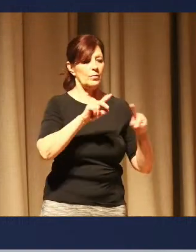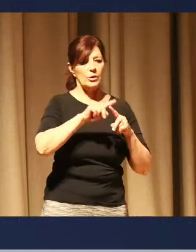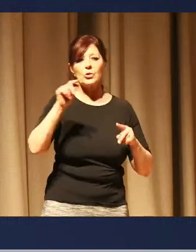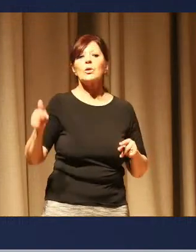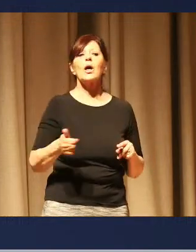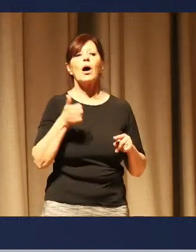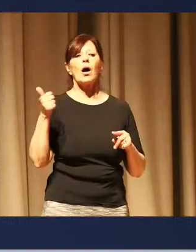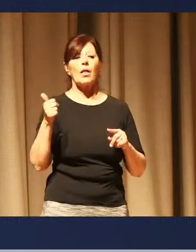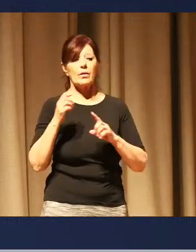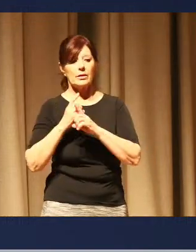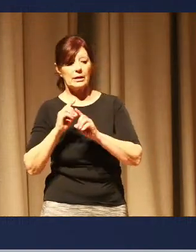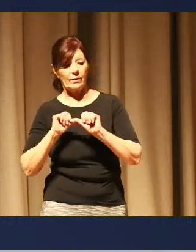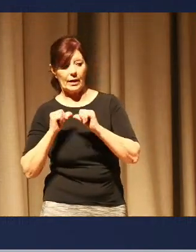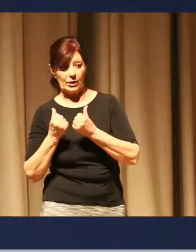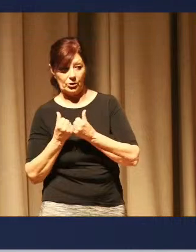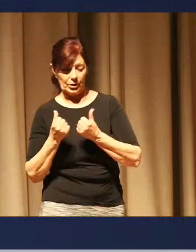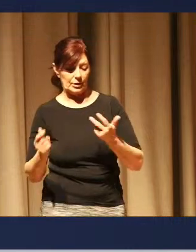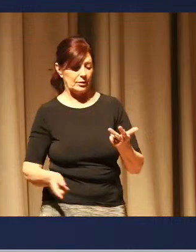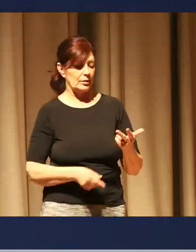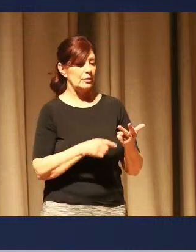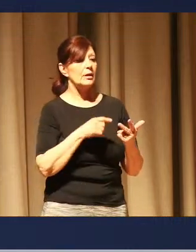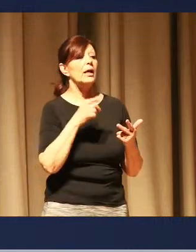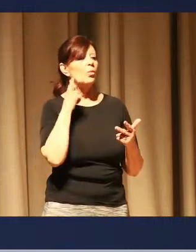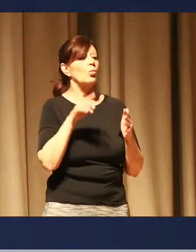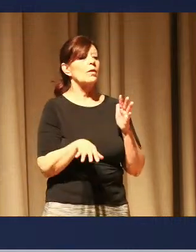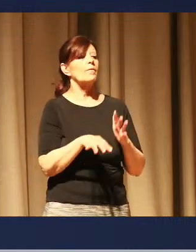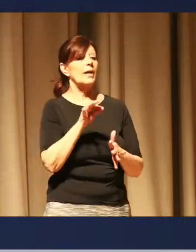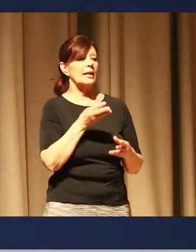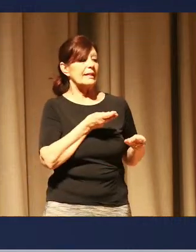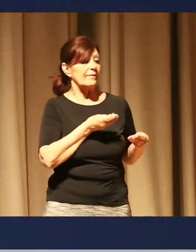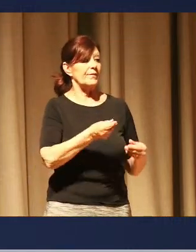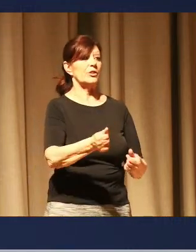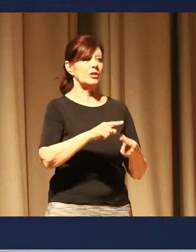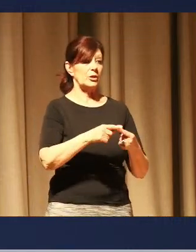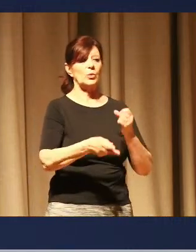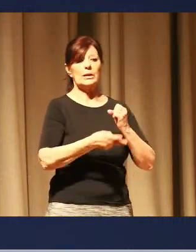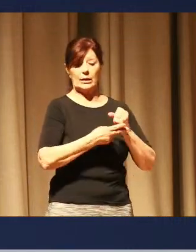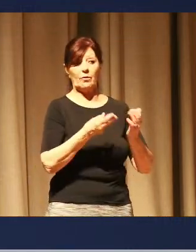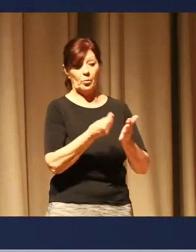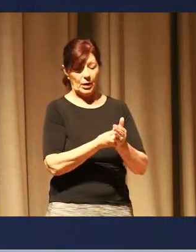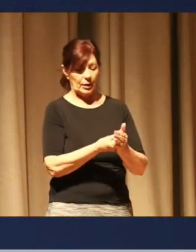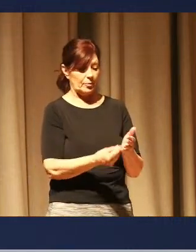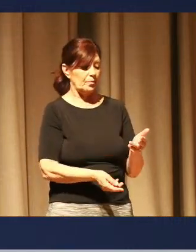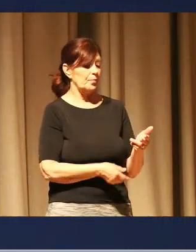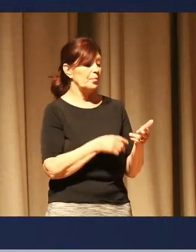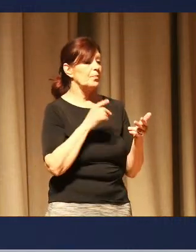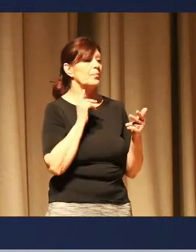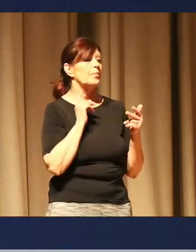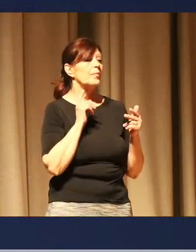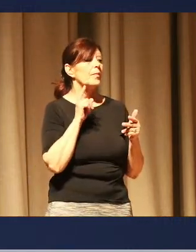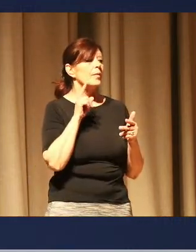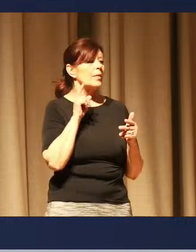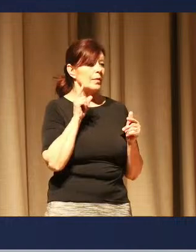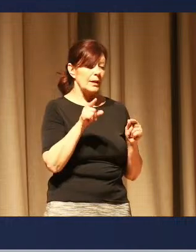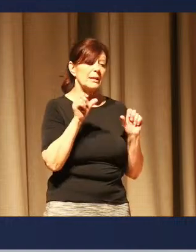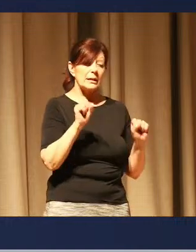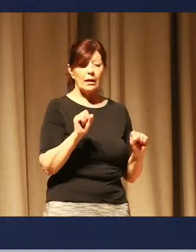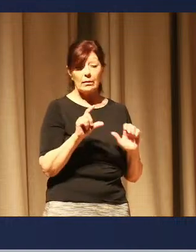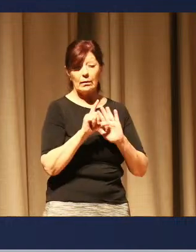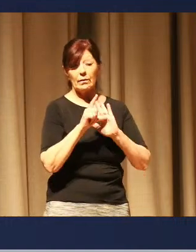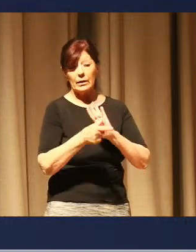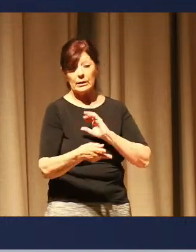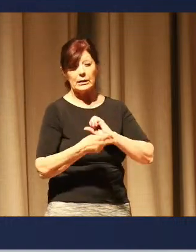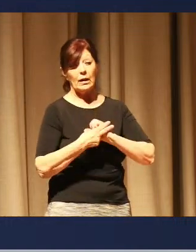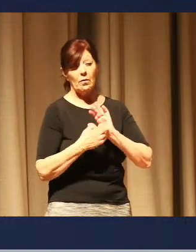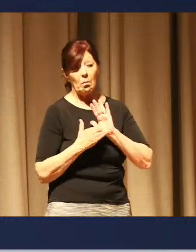indigent defense agencies that exist, and it will find efficiencies to save taxpayer dollars. This move can eventually save